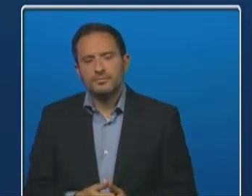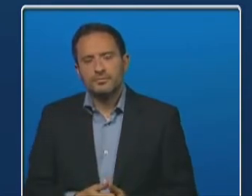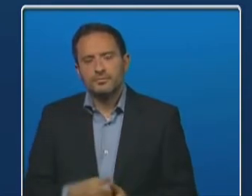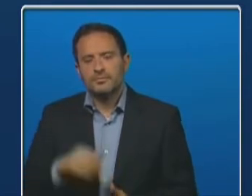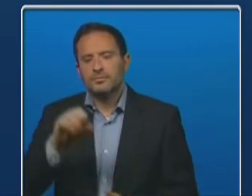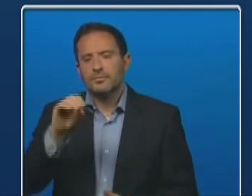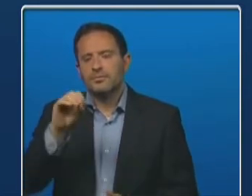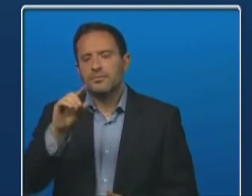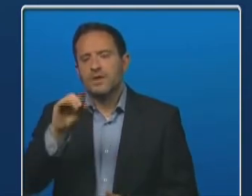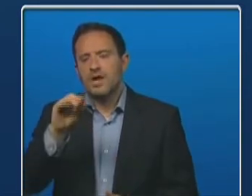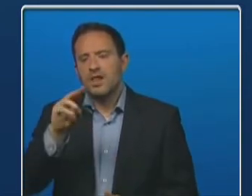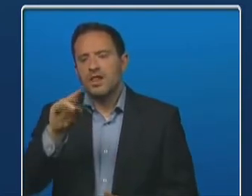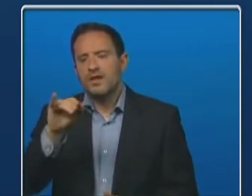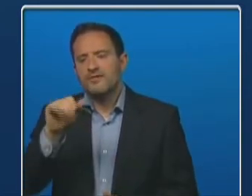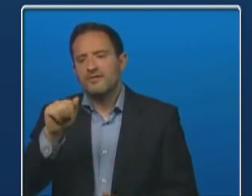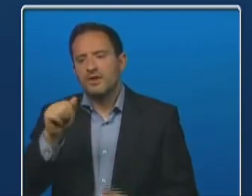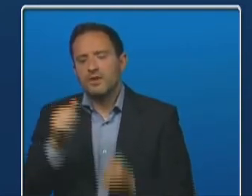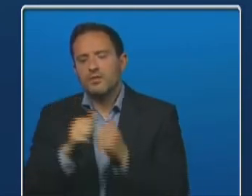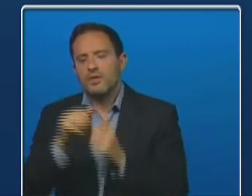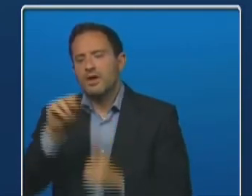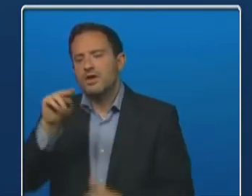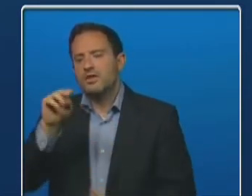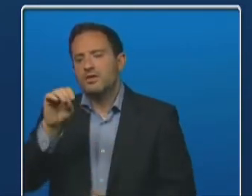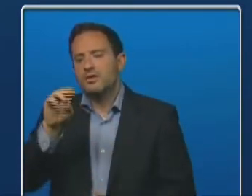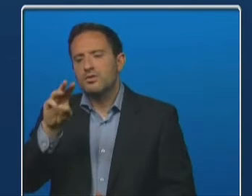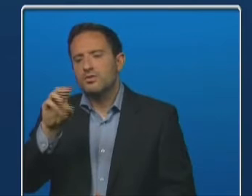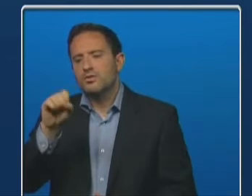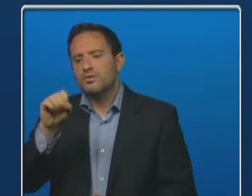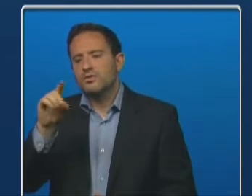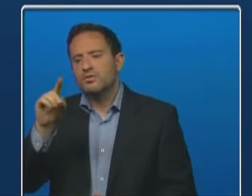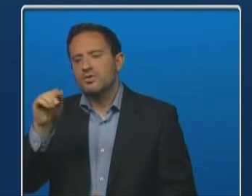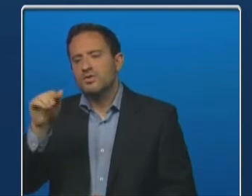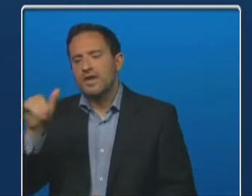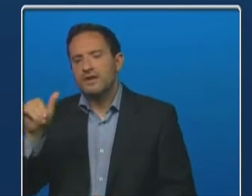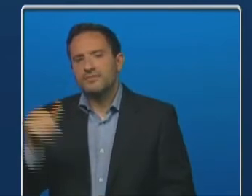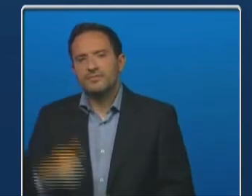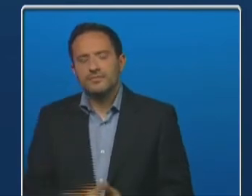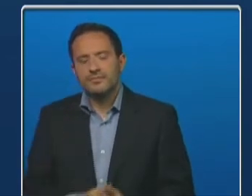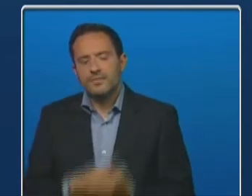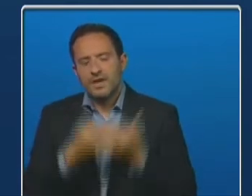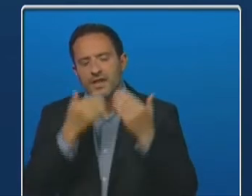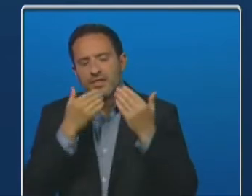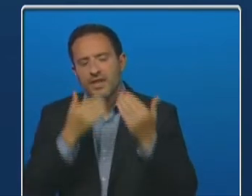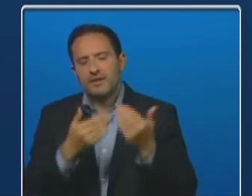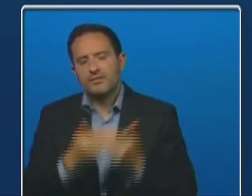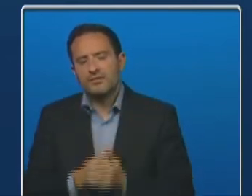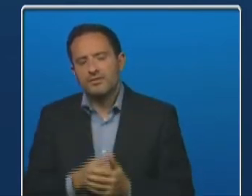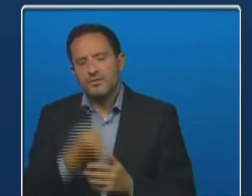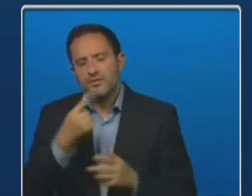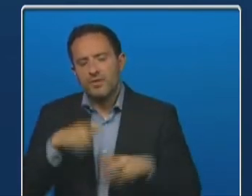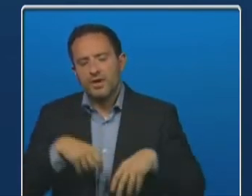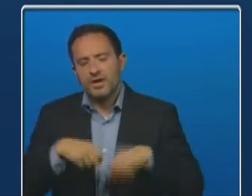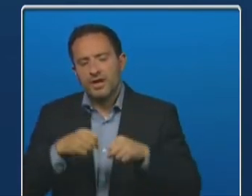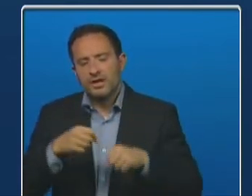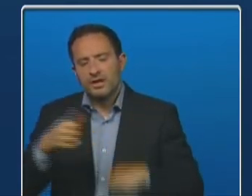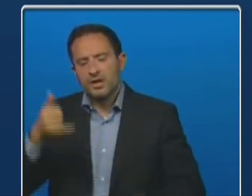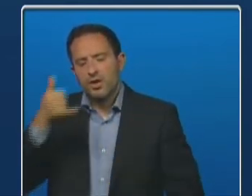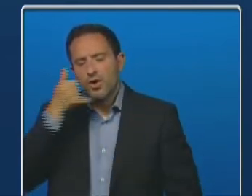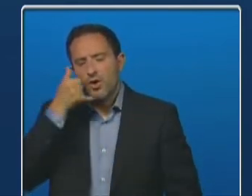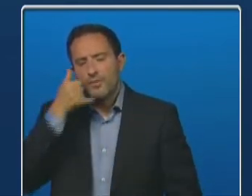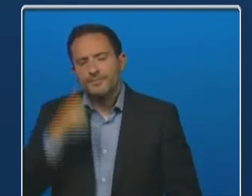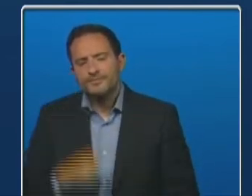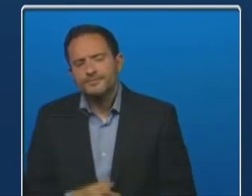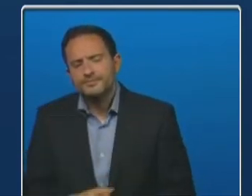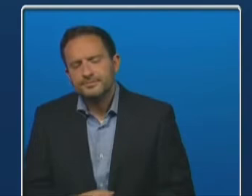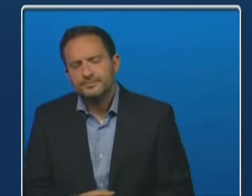Olivia Winslow with Newsday. Your line is open. Thank you very much for taking my call. I just did get